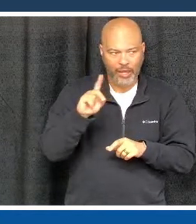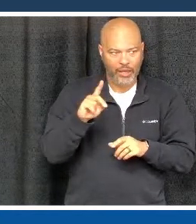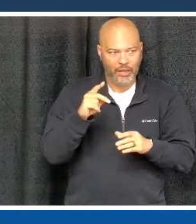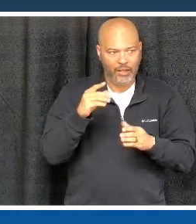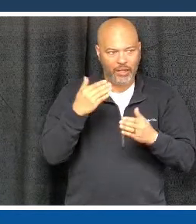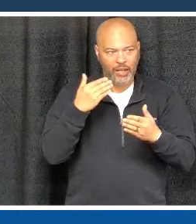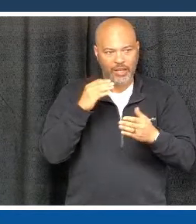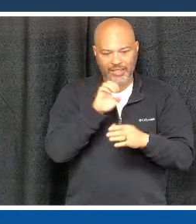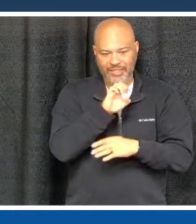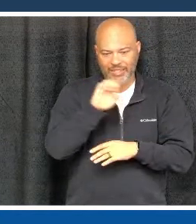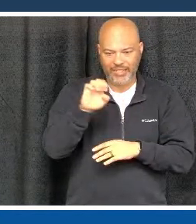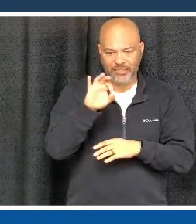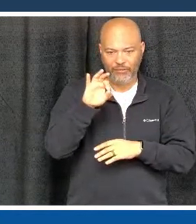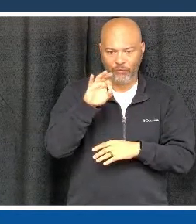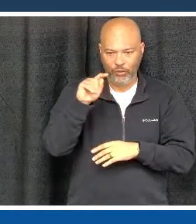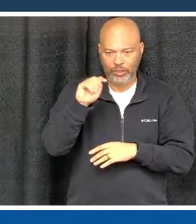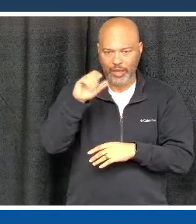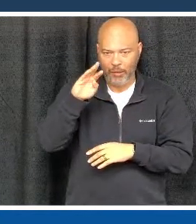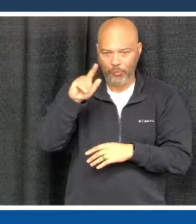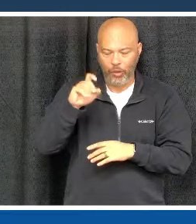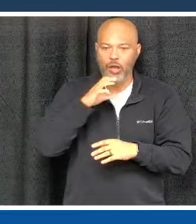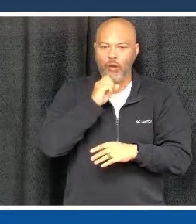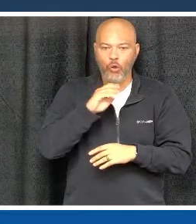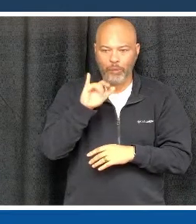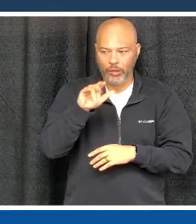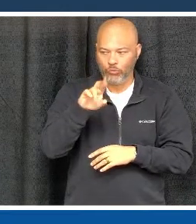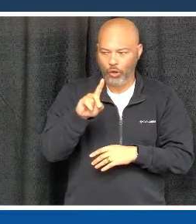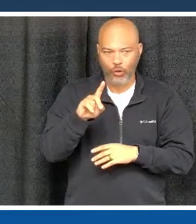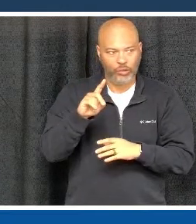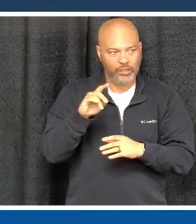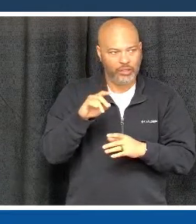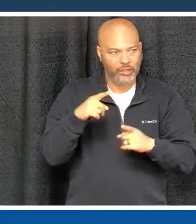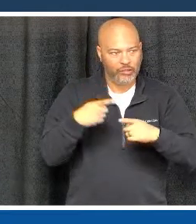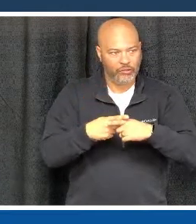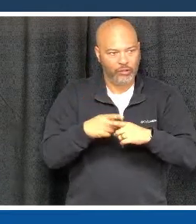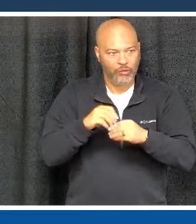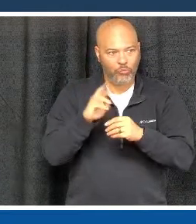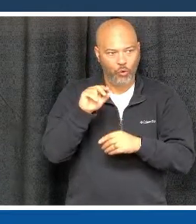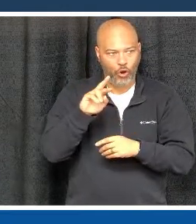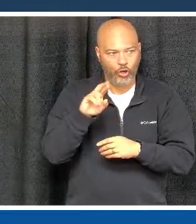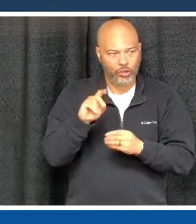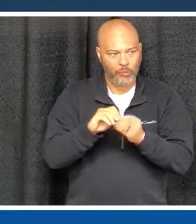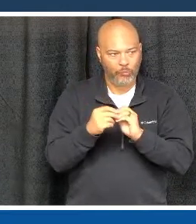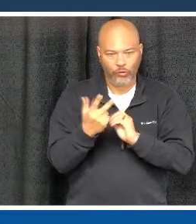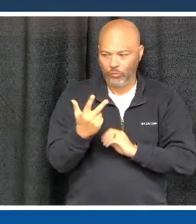of Fort Campbell Boulevard and Old Mill Road intersection. This is in Council Ward number 3.